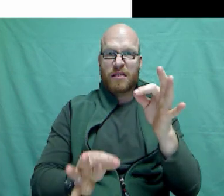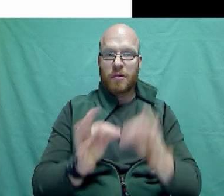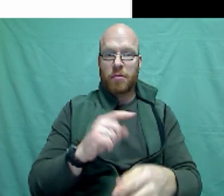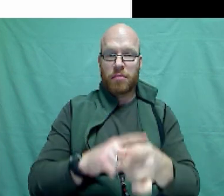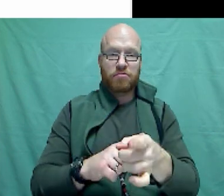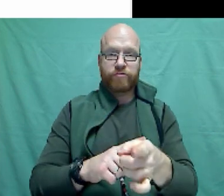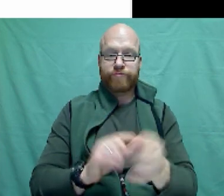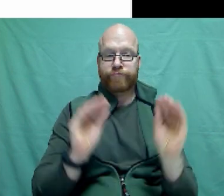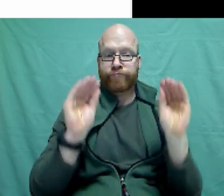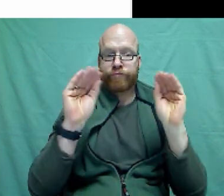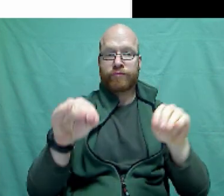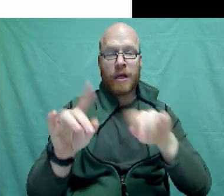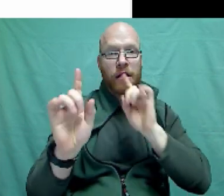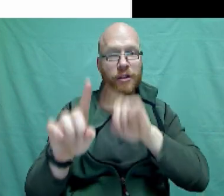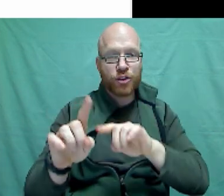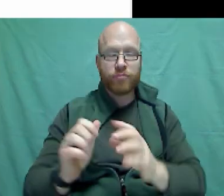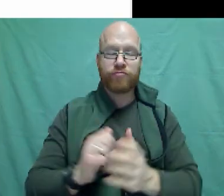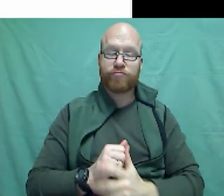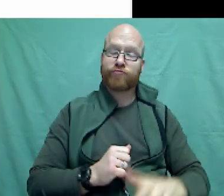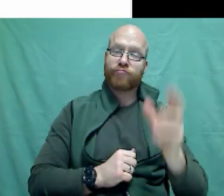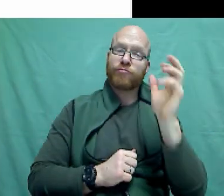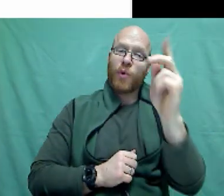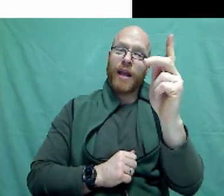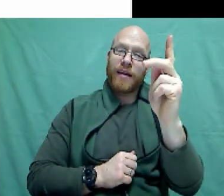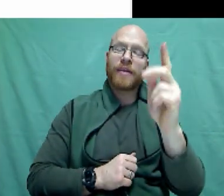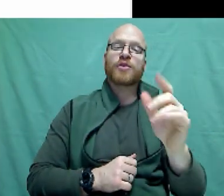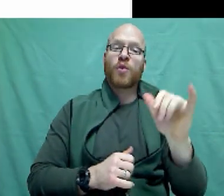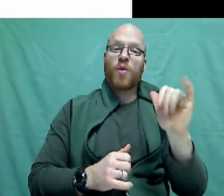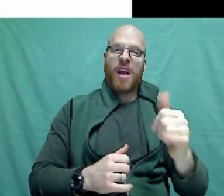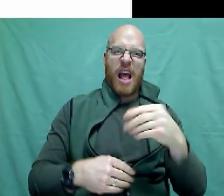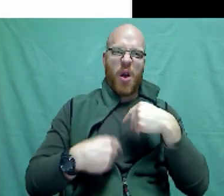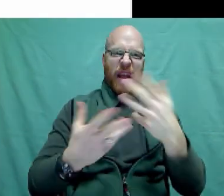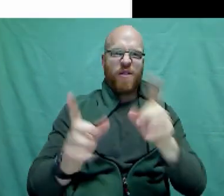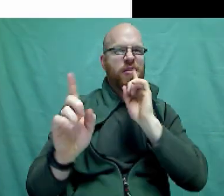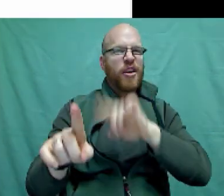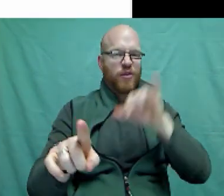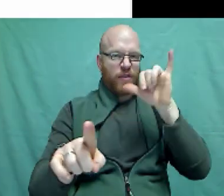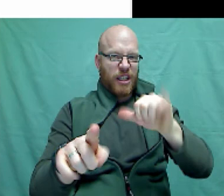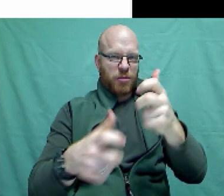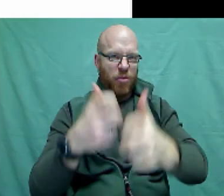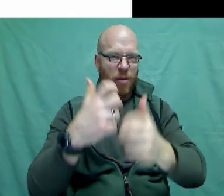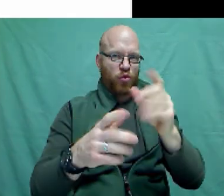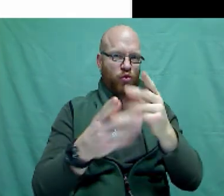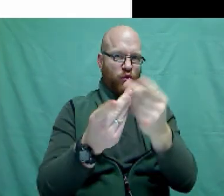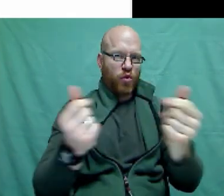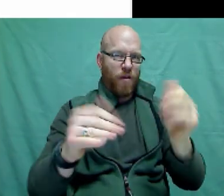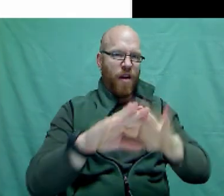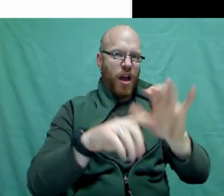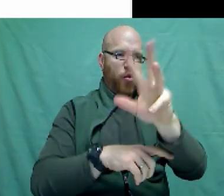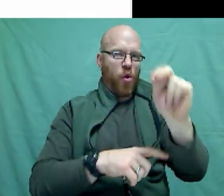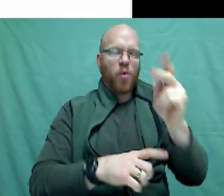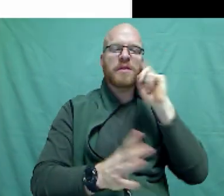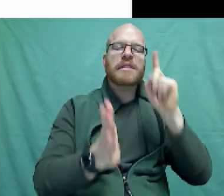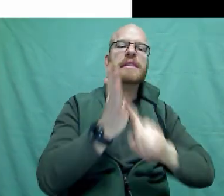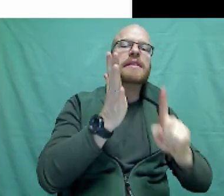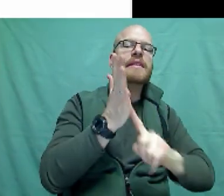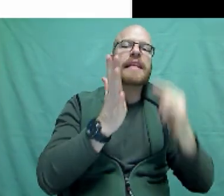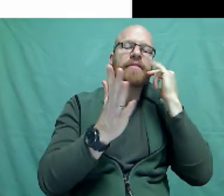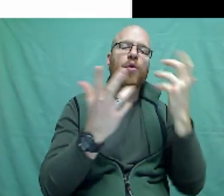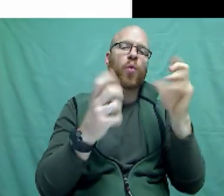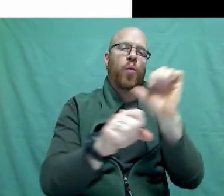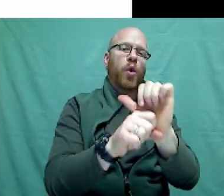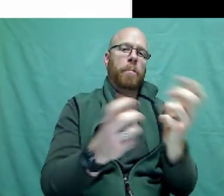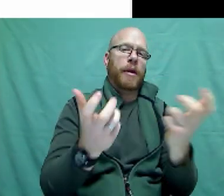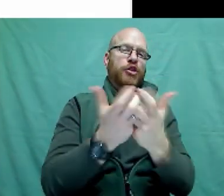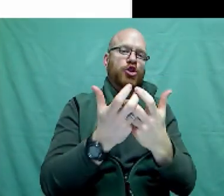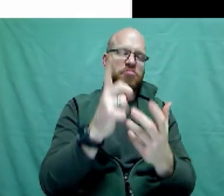That's it. Those you put the answers in there. Okay? So I'm going to give you the answer to the problem, and you can solve on your own,